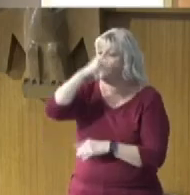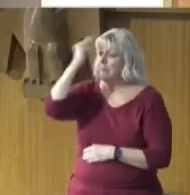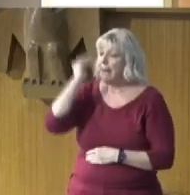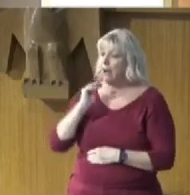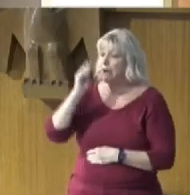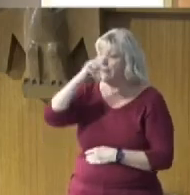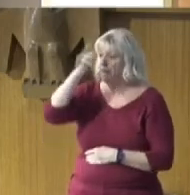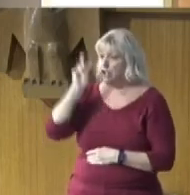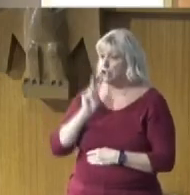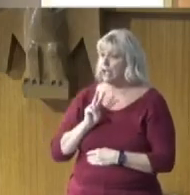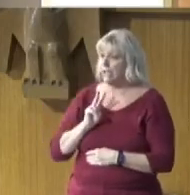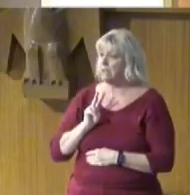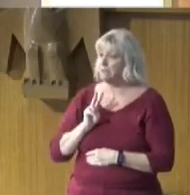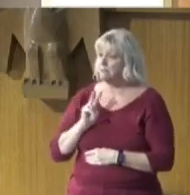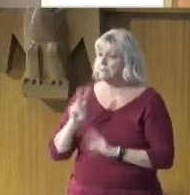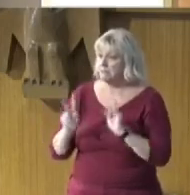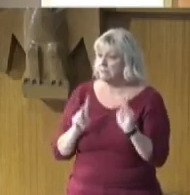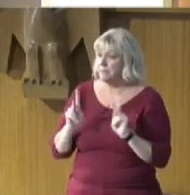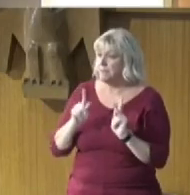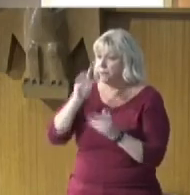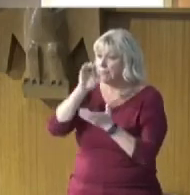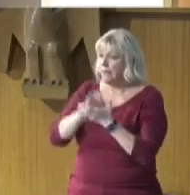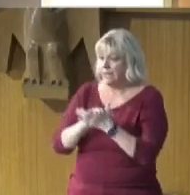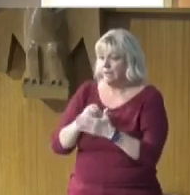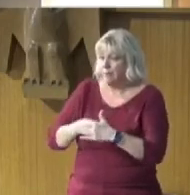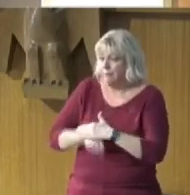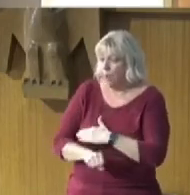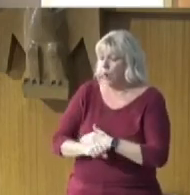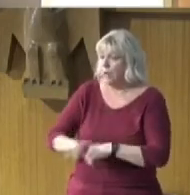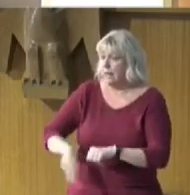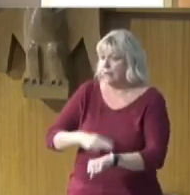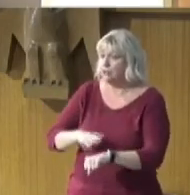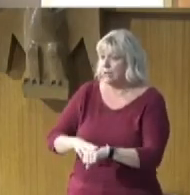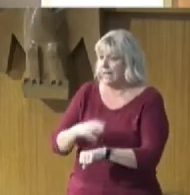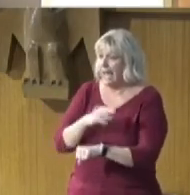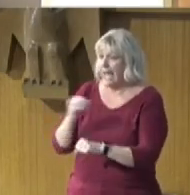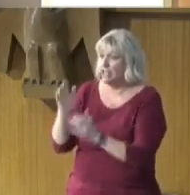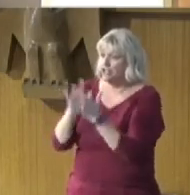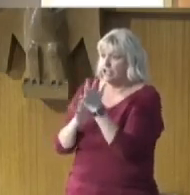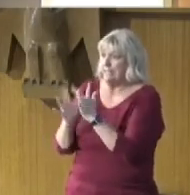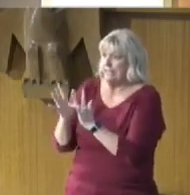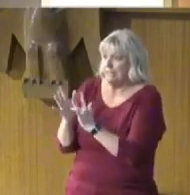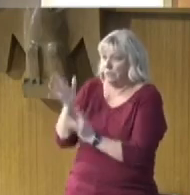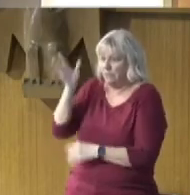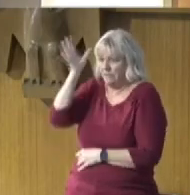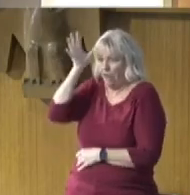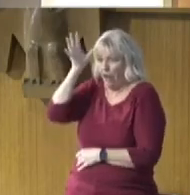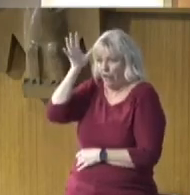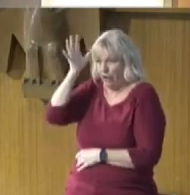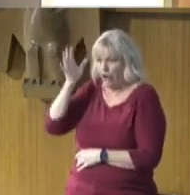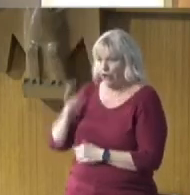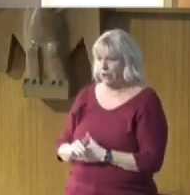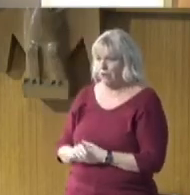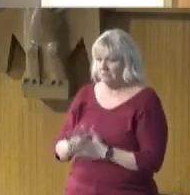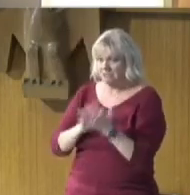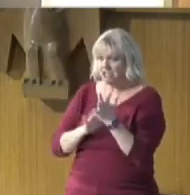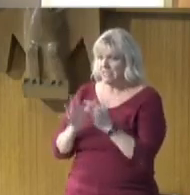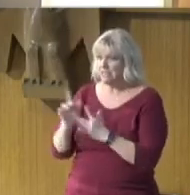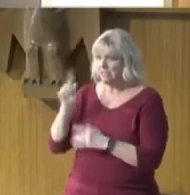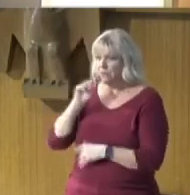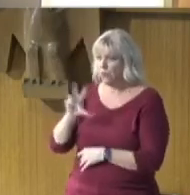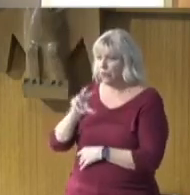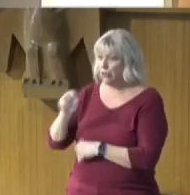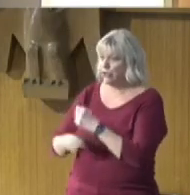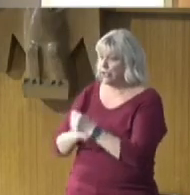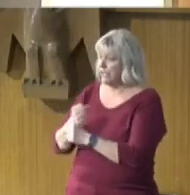way, and Joseph was Jesus' biological father. And Jesus, for the first 3 decades of his life, lived